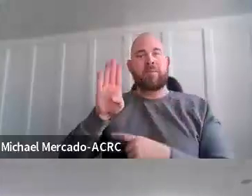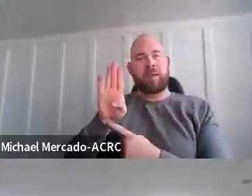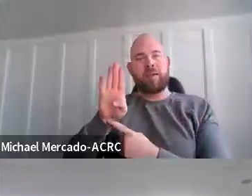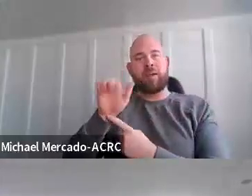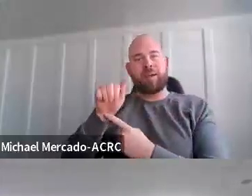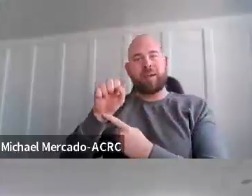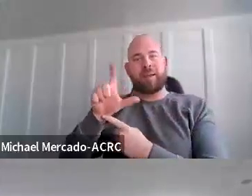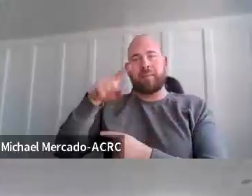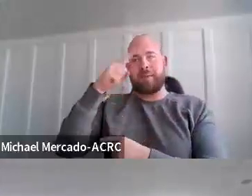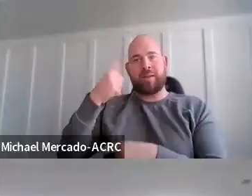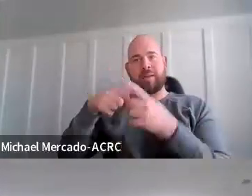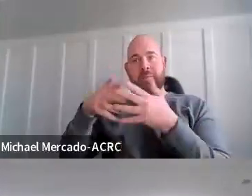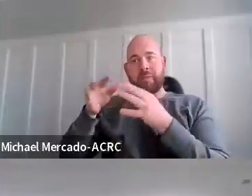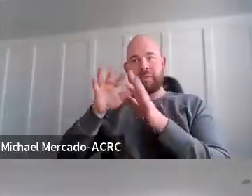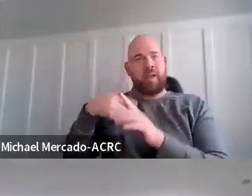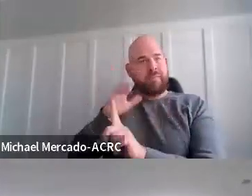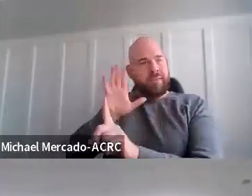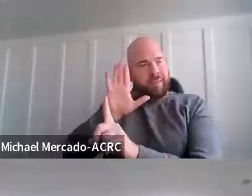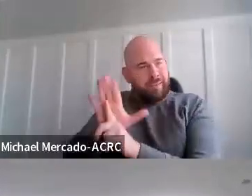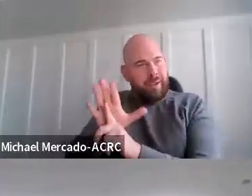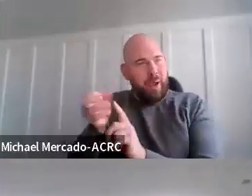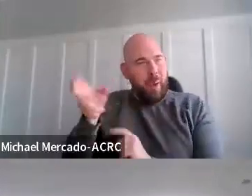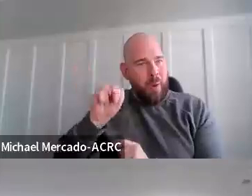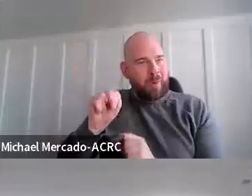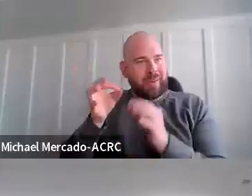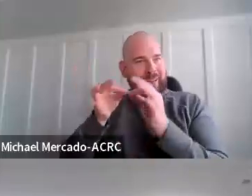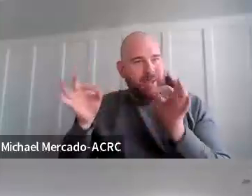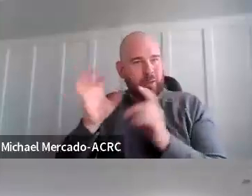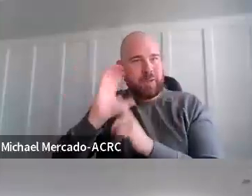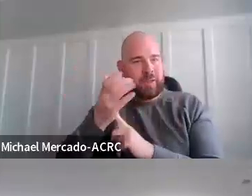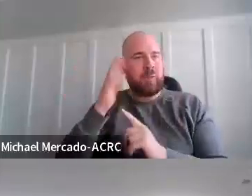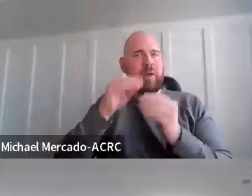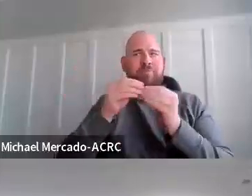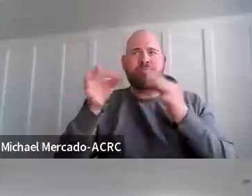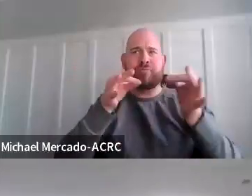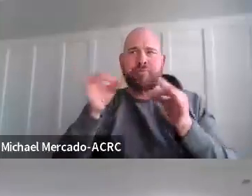American Sign Language, but there's also BASL, Black American Sign